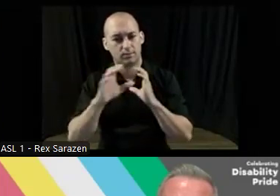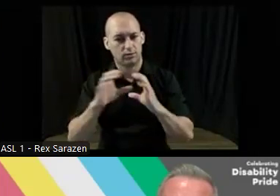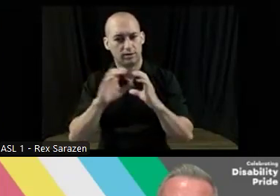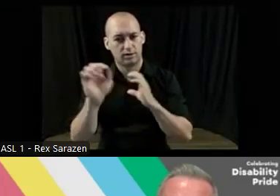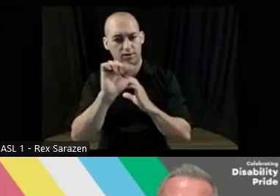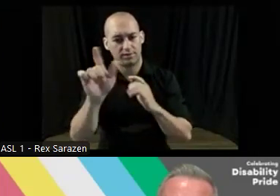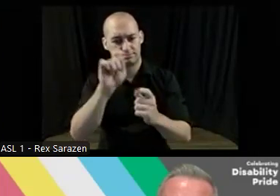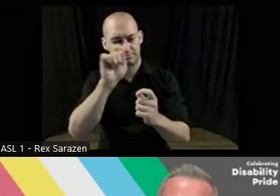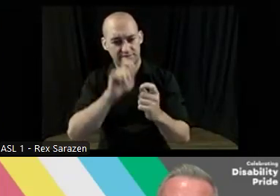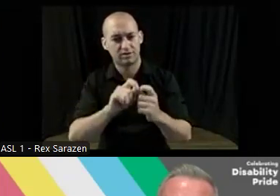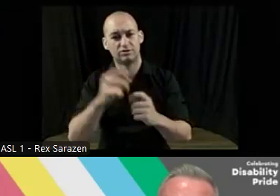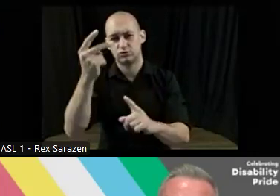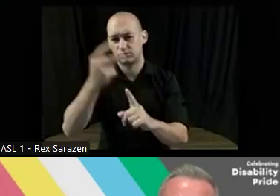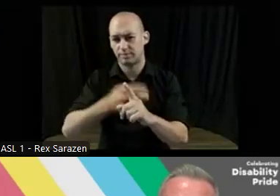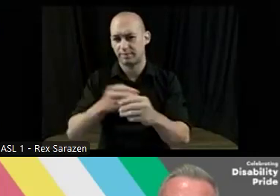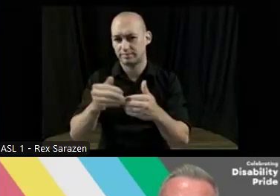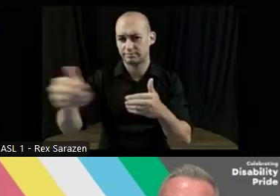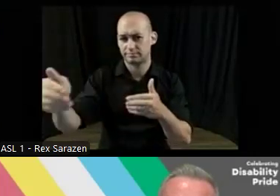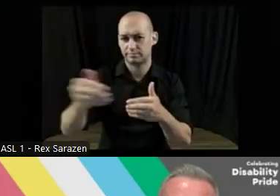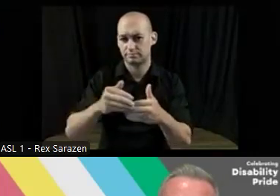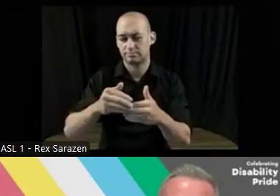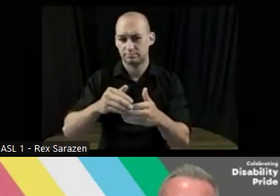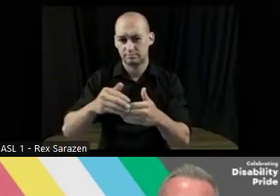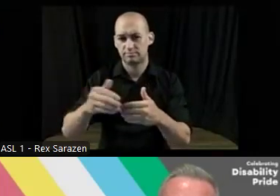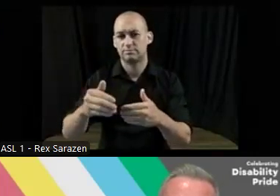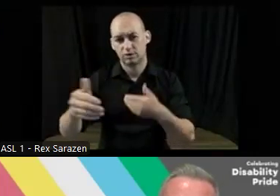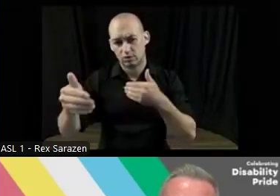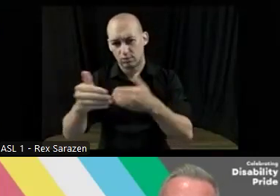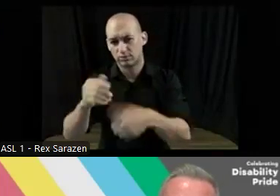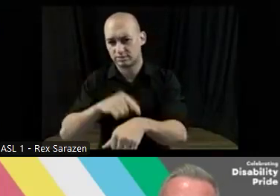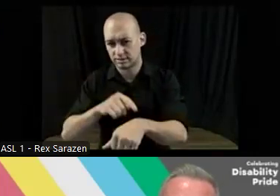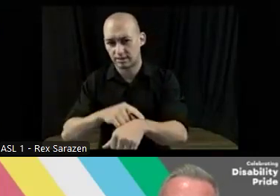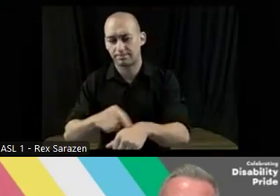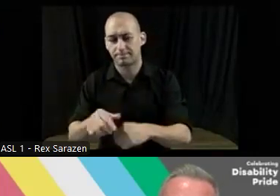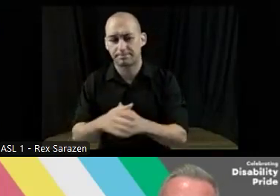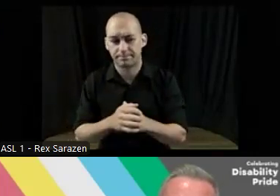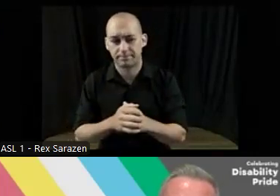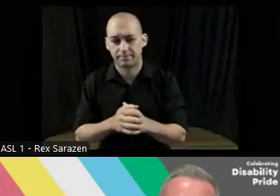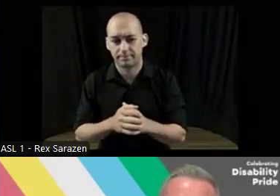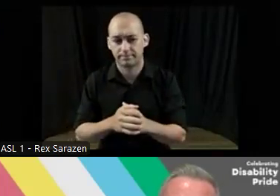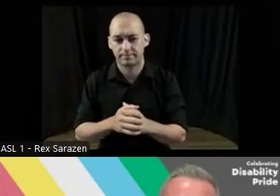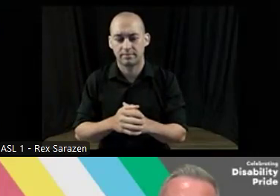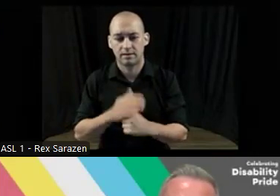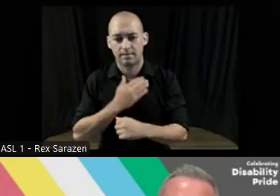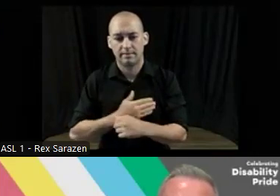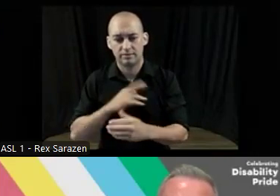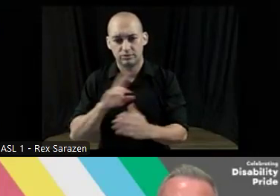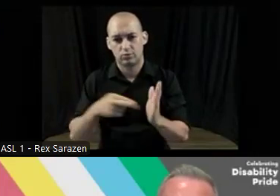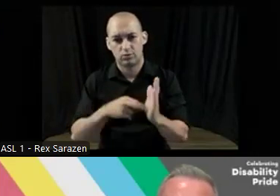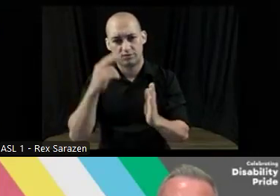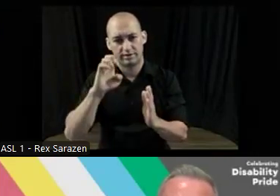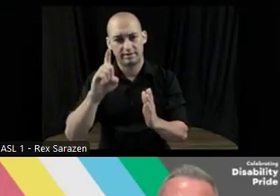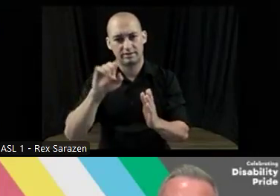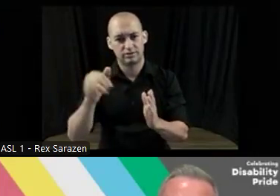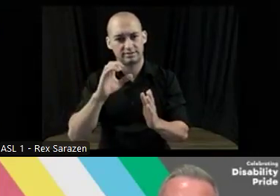2 months out, so we're really getting to that crunch time space. But please know definitely a role for EDJCC at that